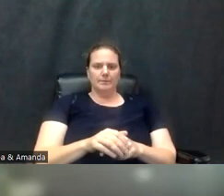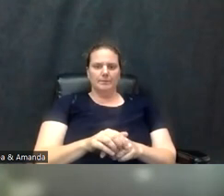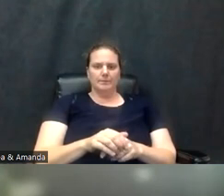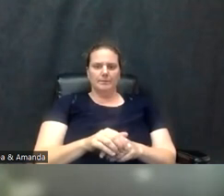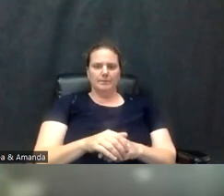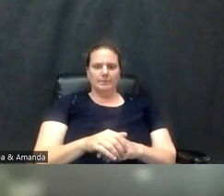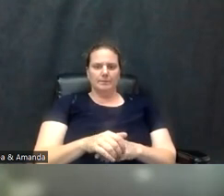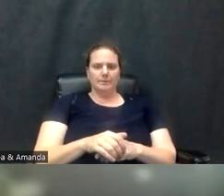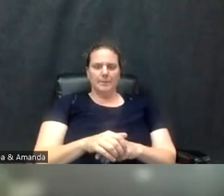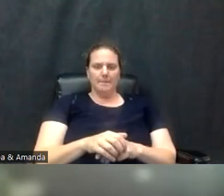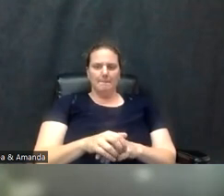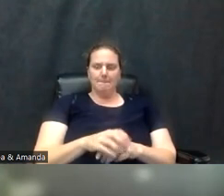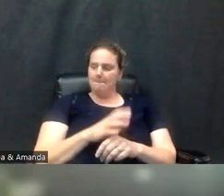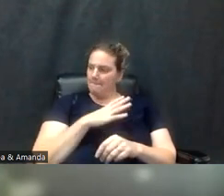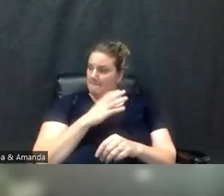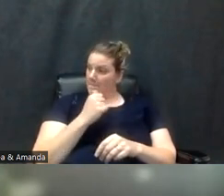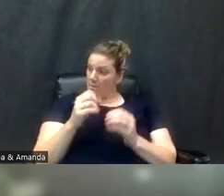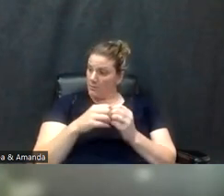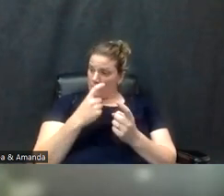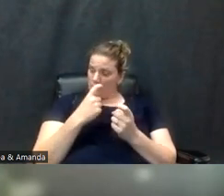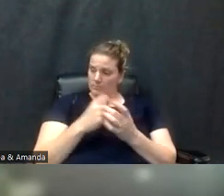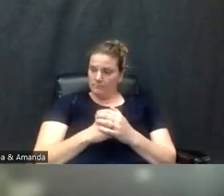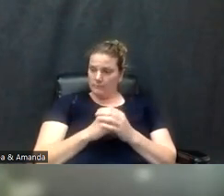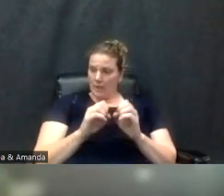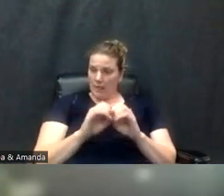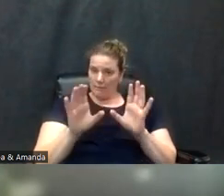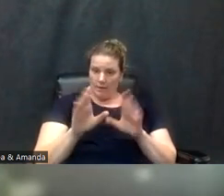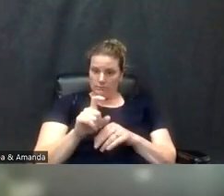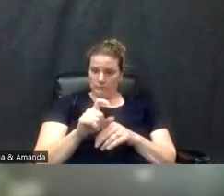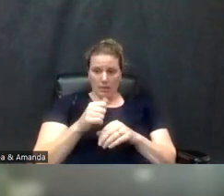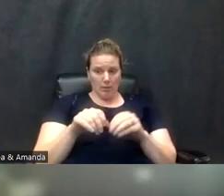Thank you. Is there any other questions or clarification?